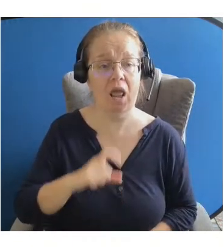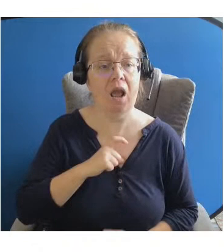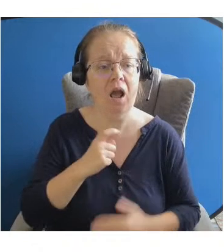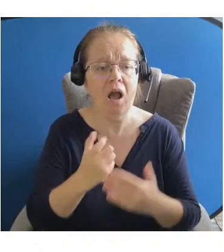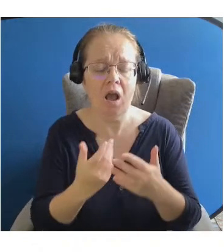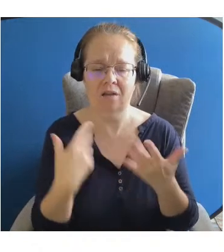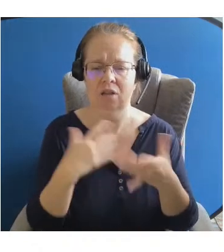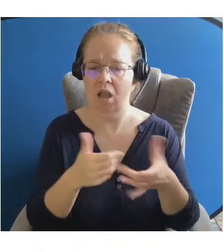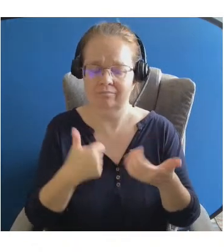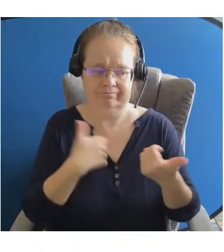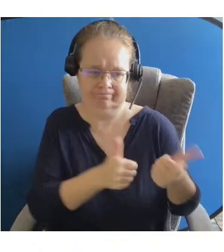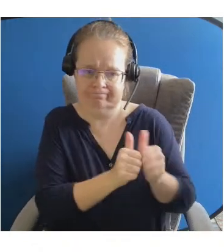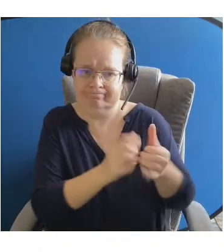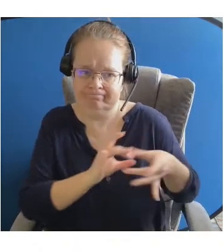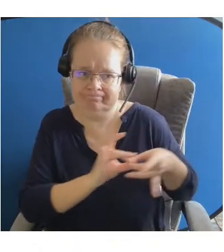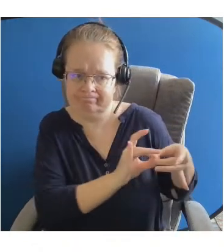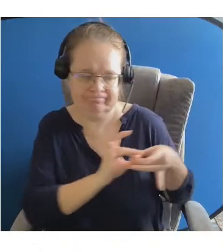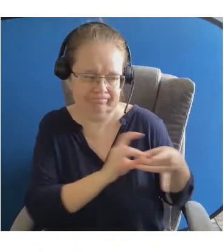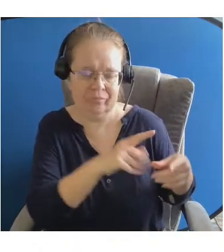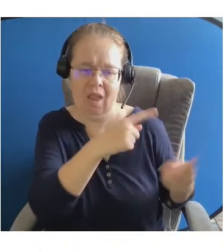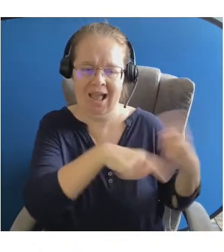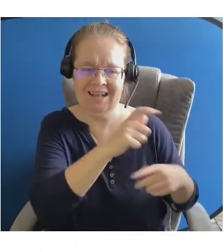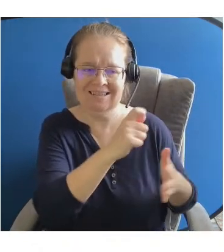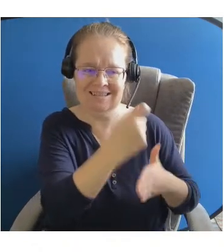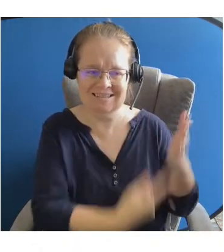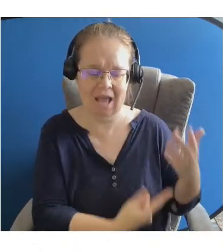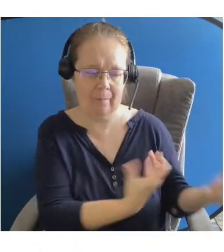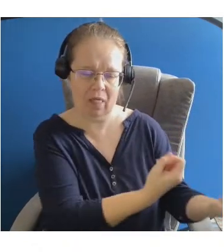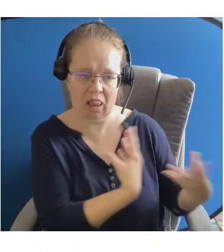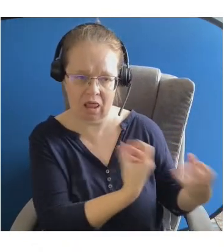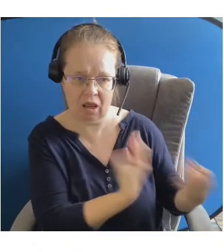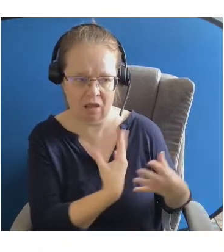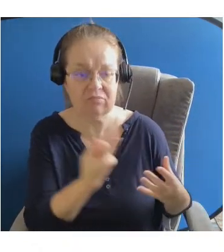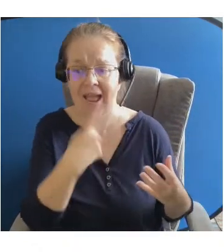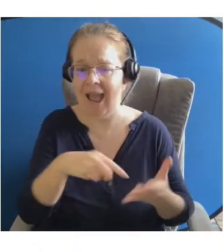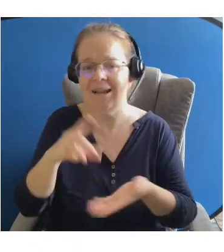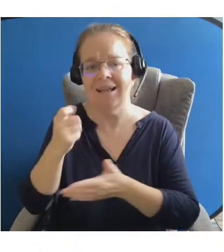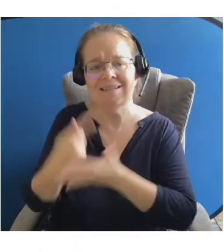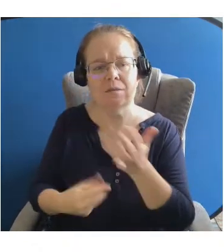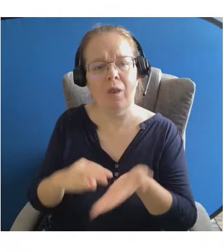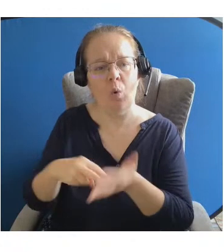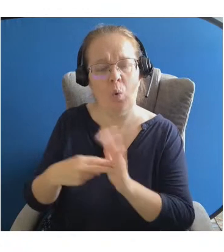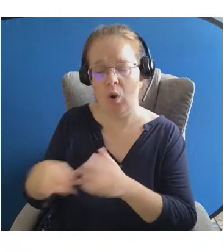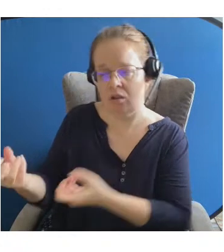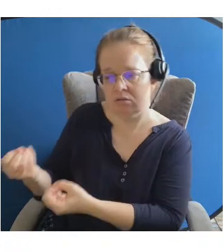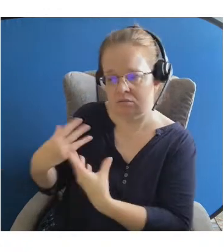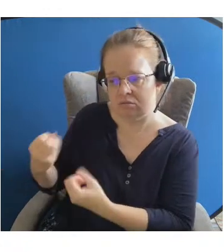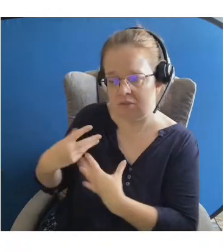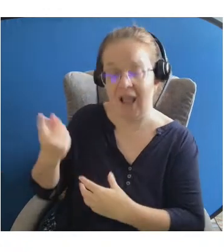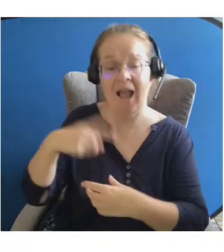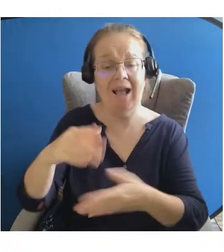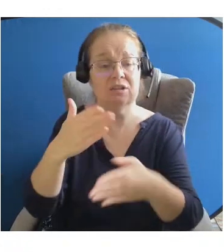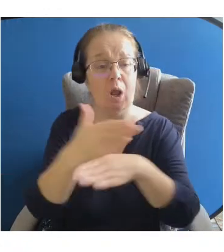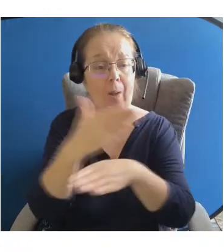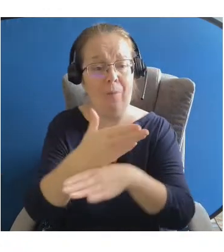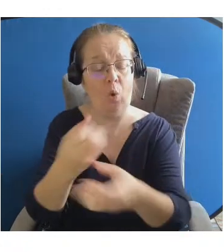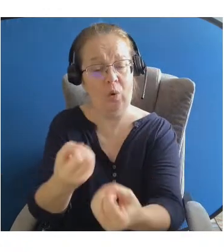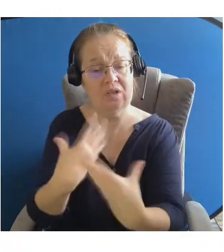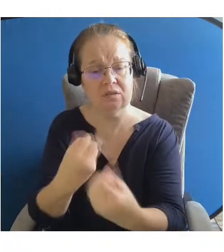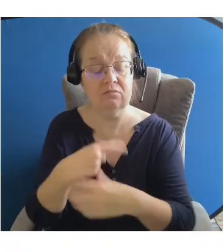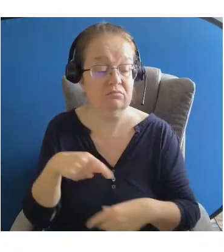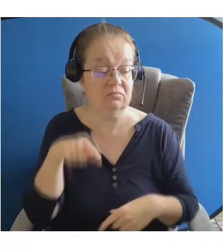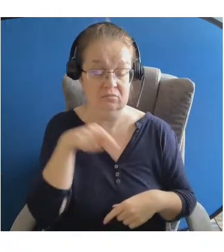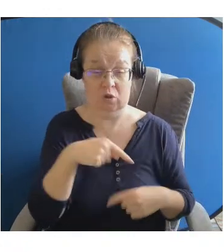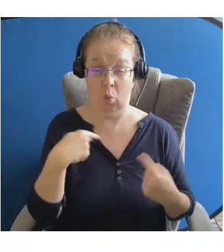developed in collaboration with disabled people, disability organisations and employers, and is considered to be what